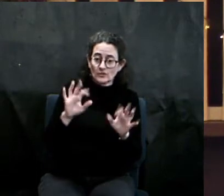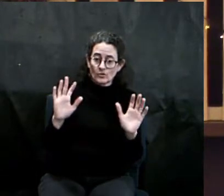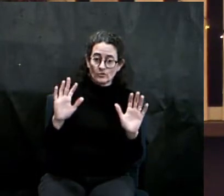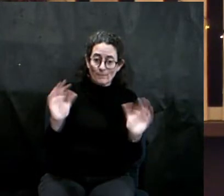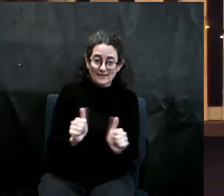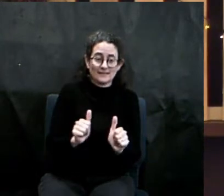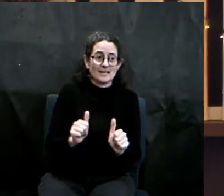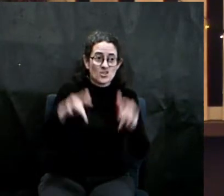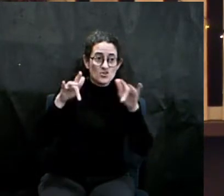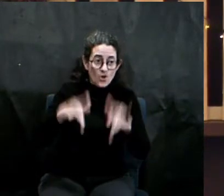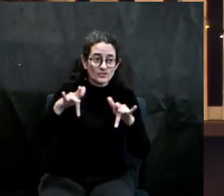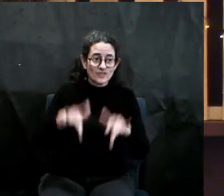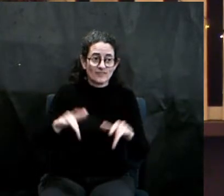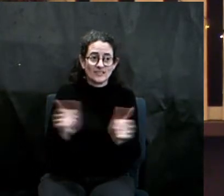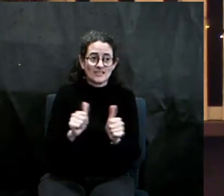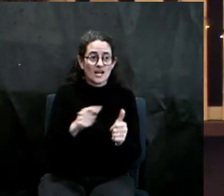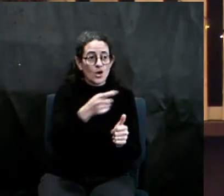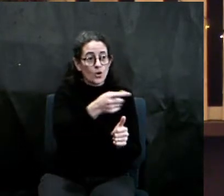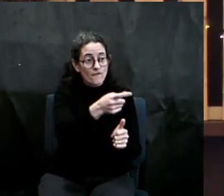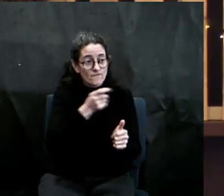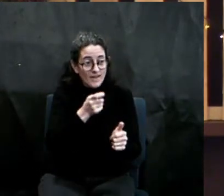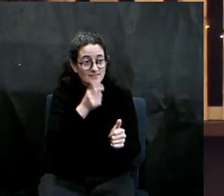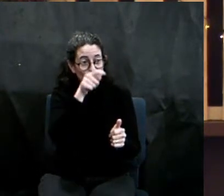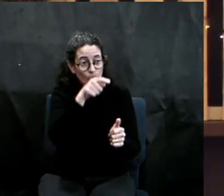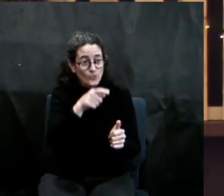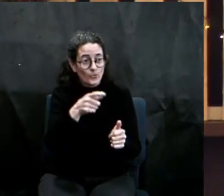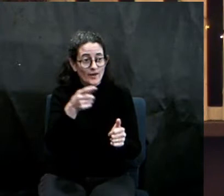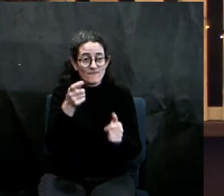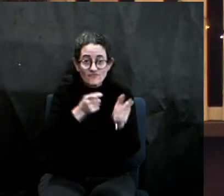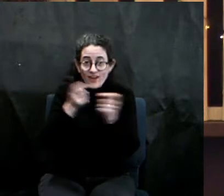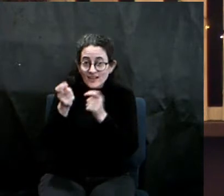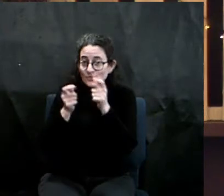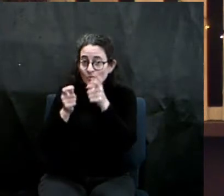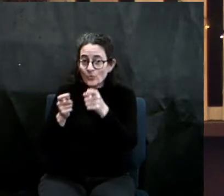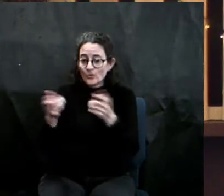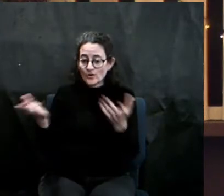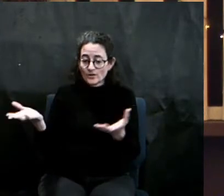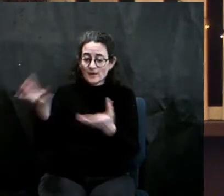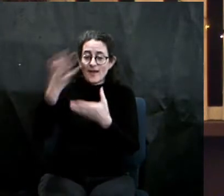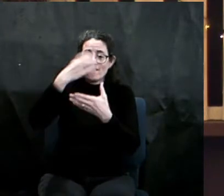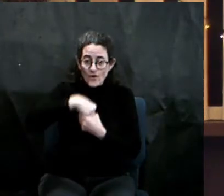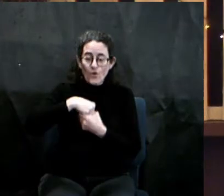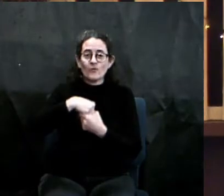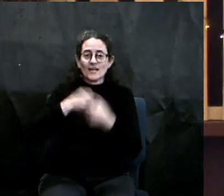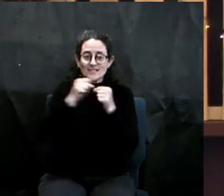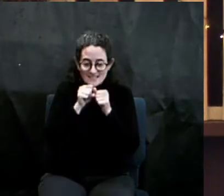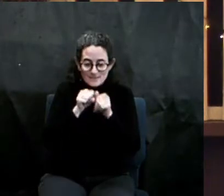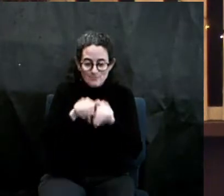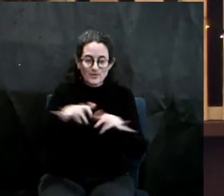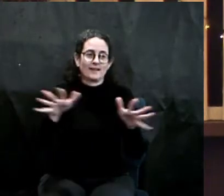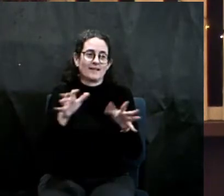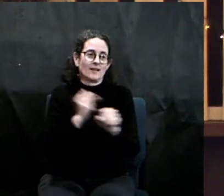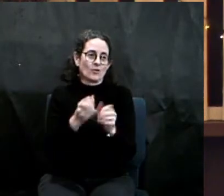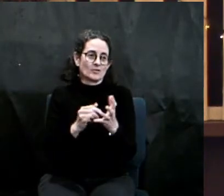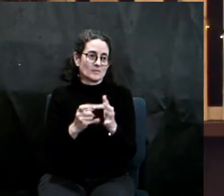story of the spread of the unstoppable gospel. There's no Acts 29 because